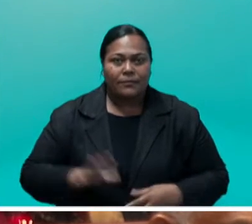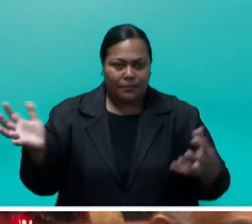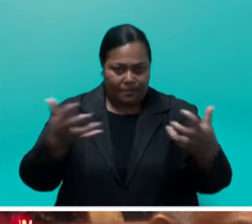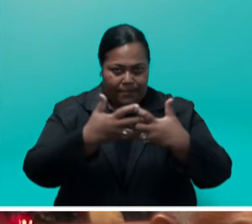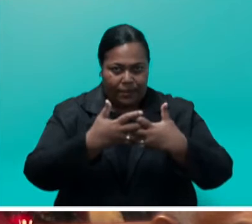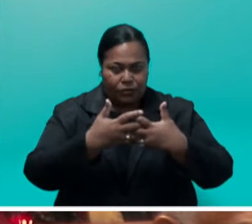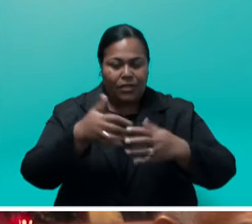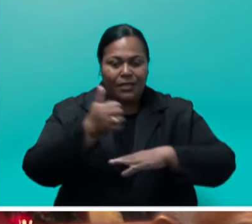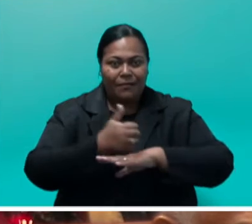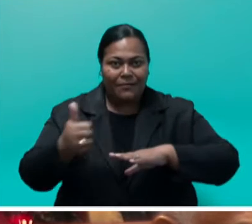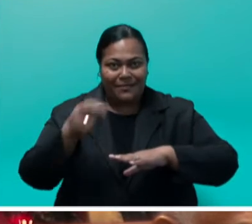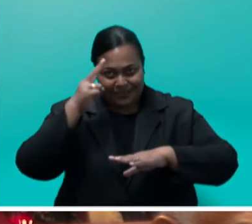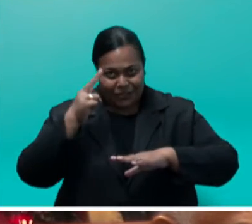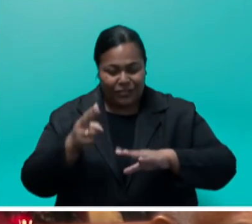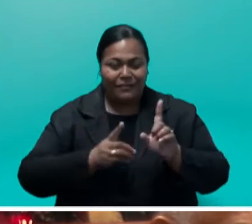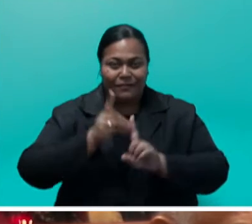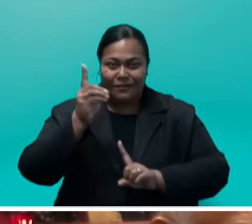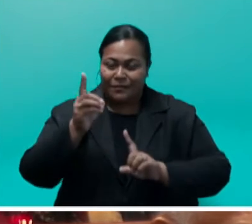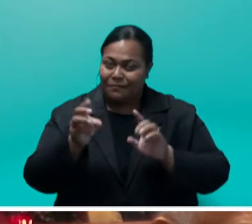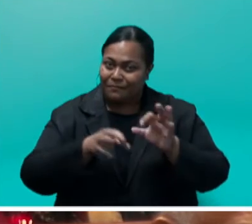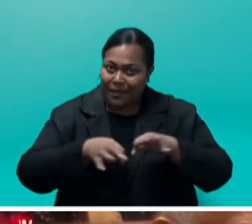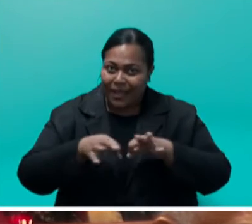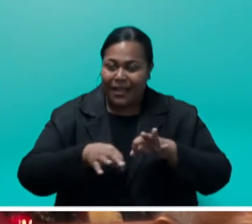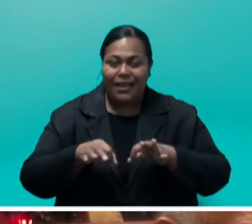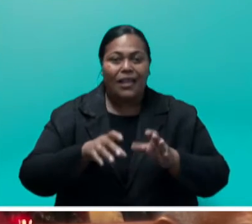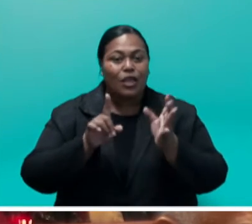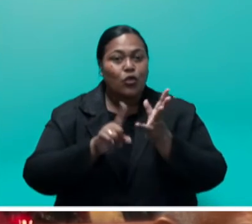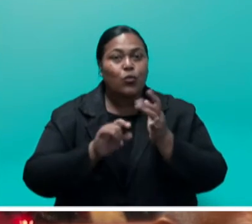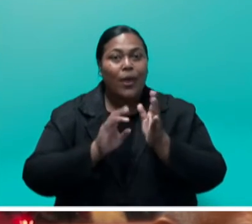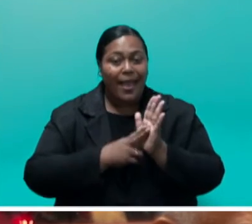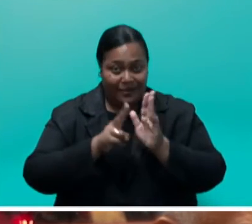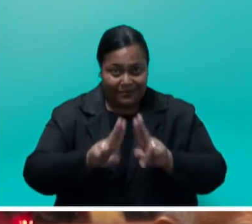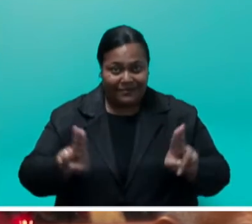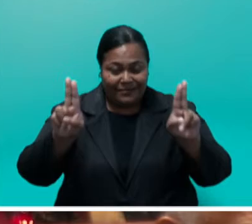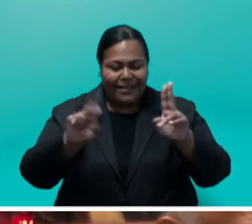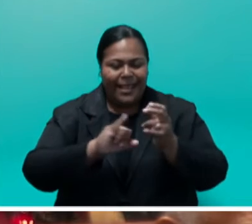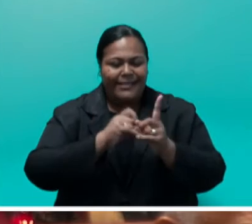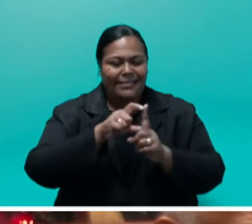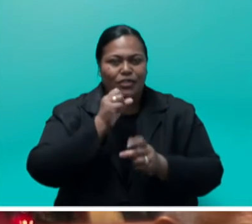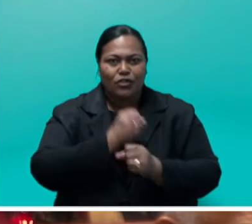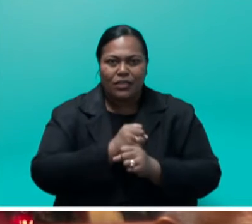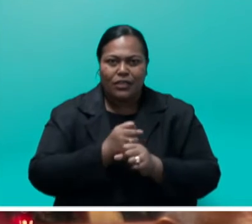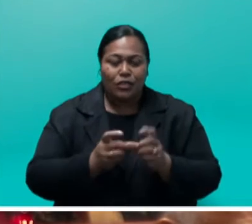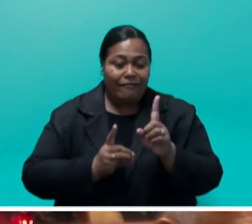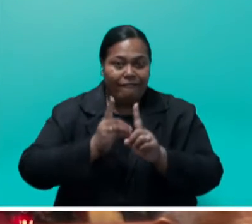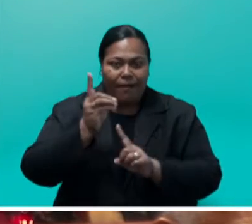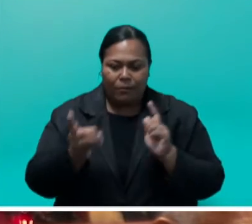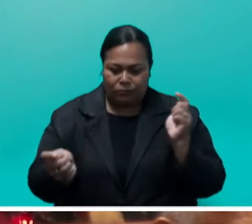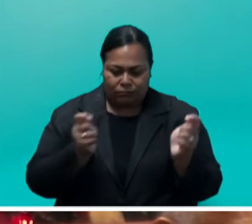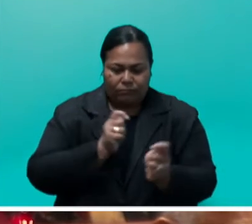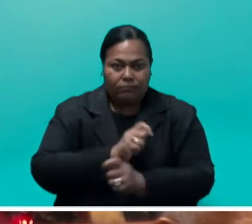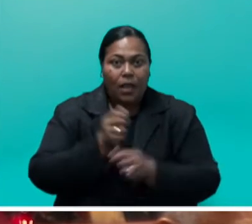National Development Plan and the UN SDGs to develop and transform agriculture